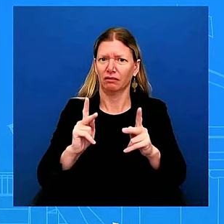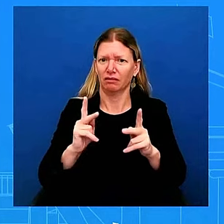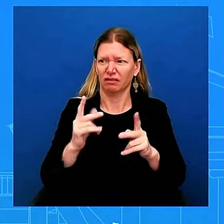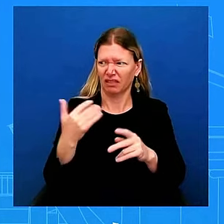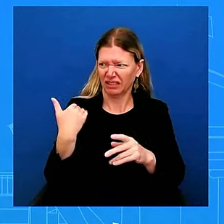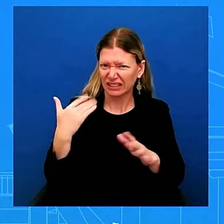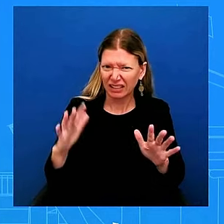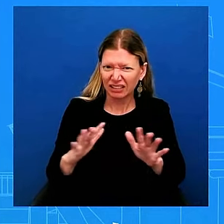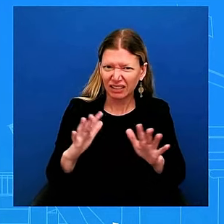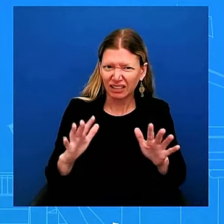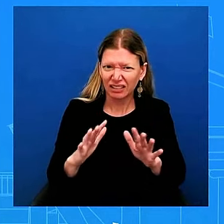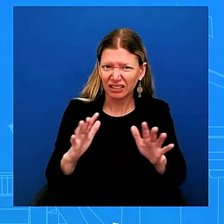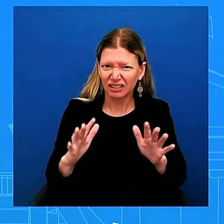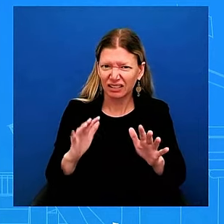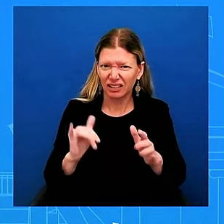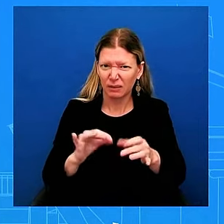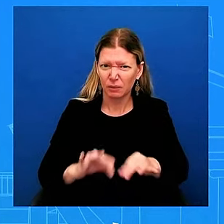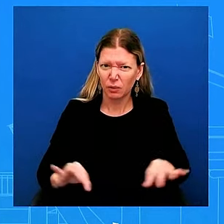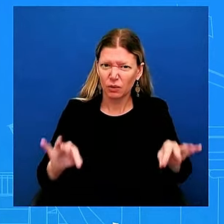sure